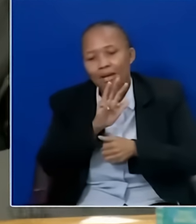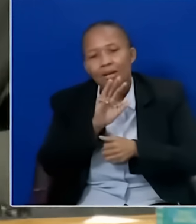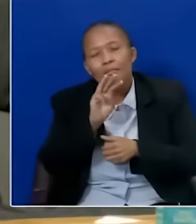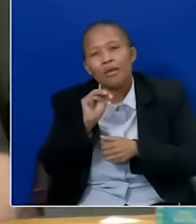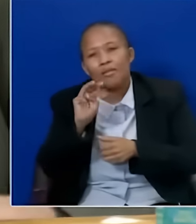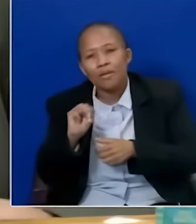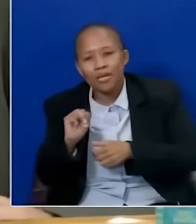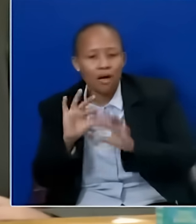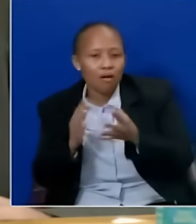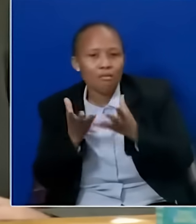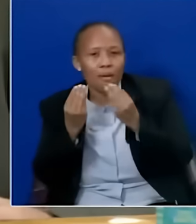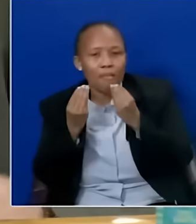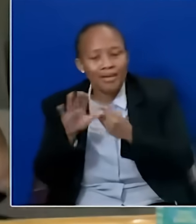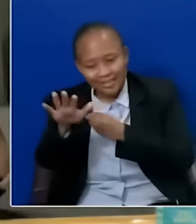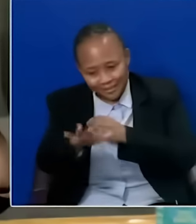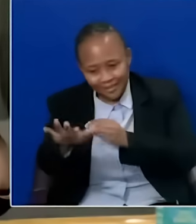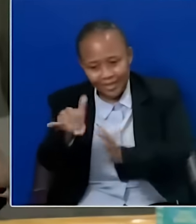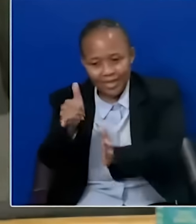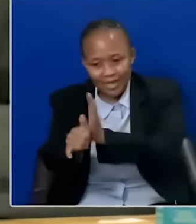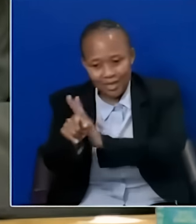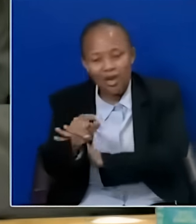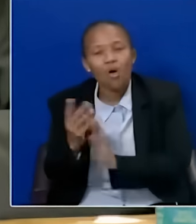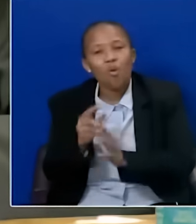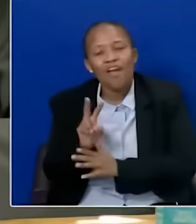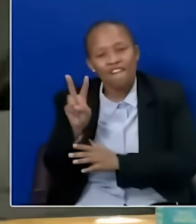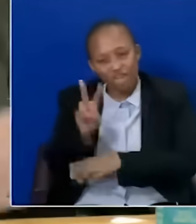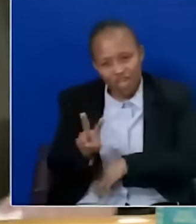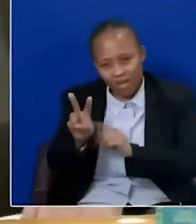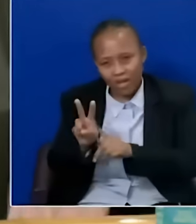Vereniging, and 4.11,